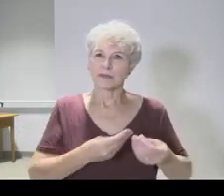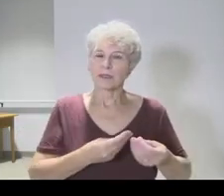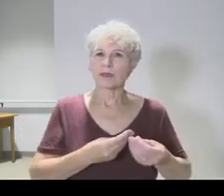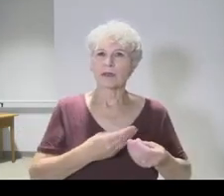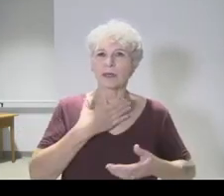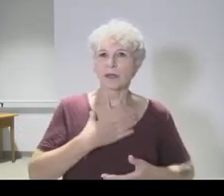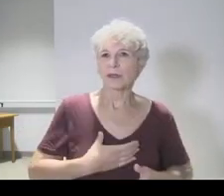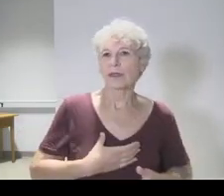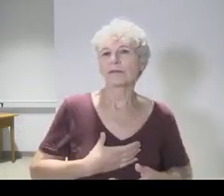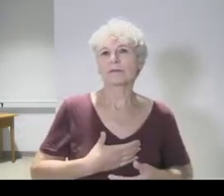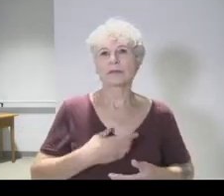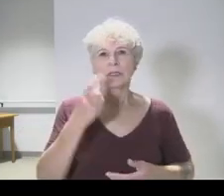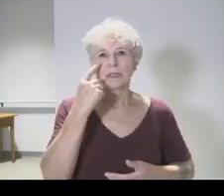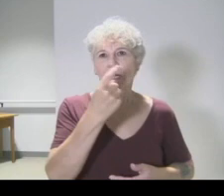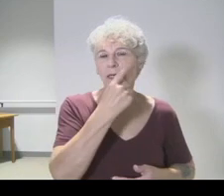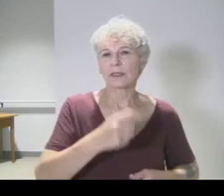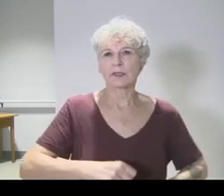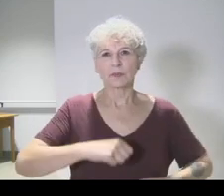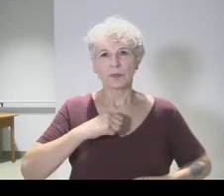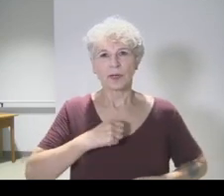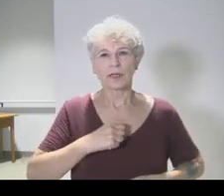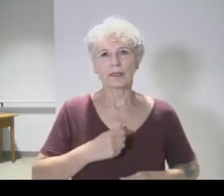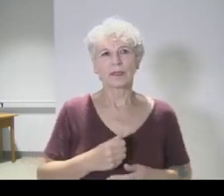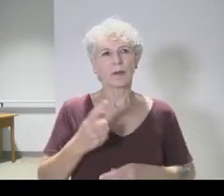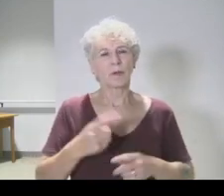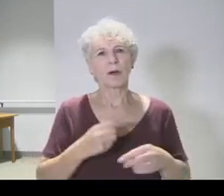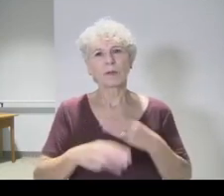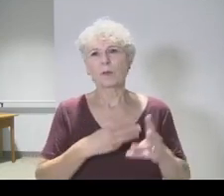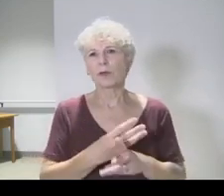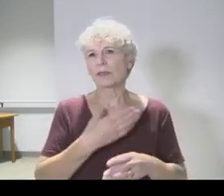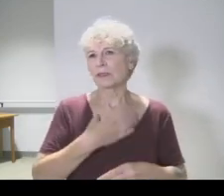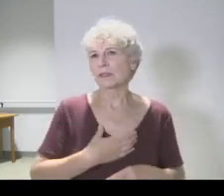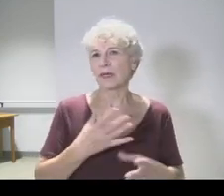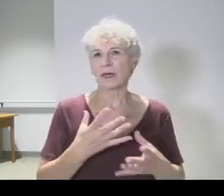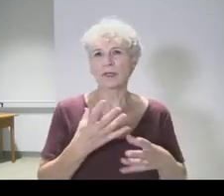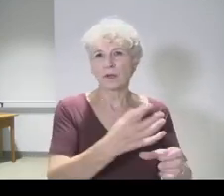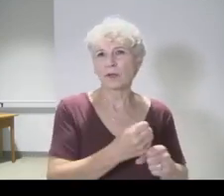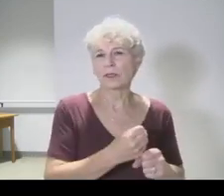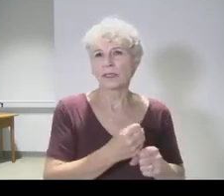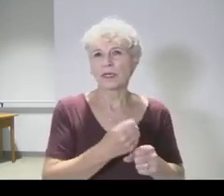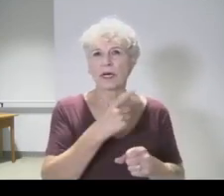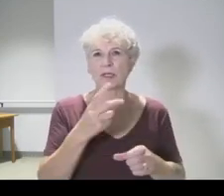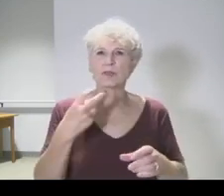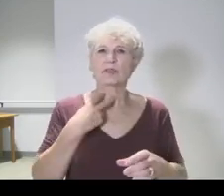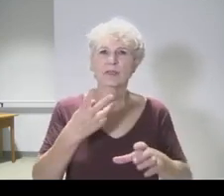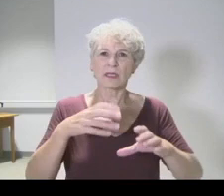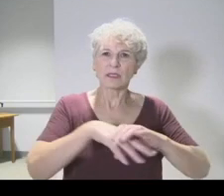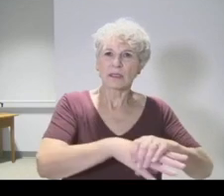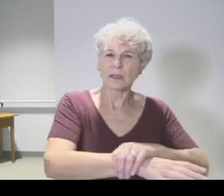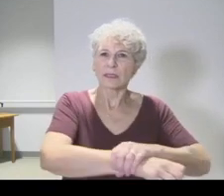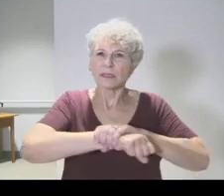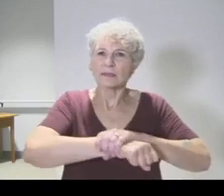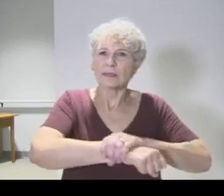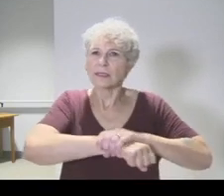What worldly desires are you grasping onto? Do you find yourself stuck in a gourd because of your unwillingness to